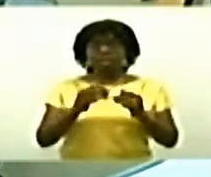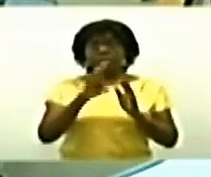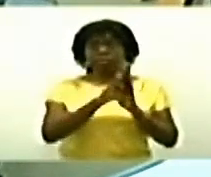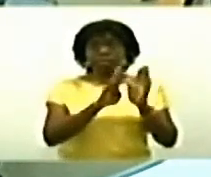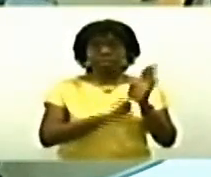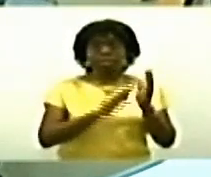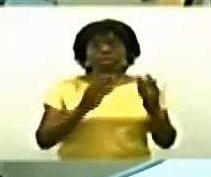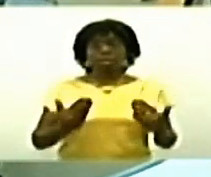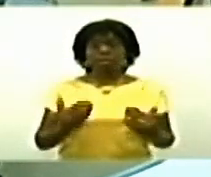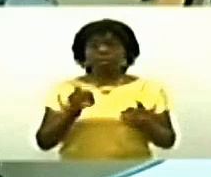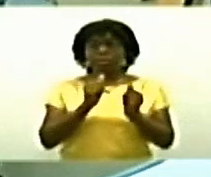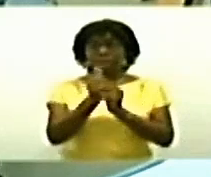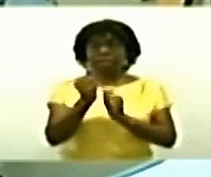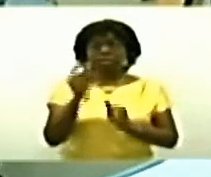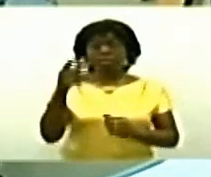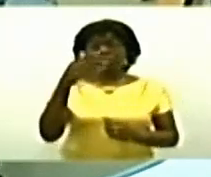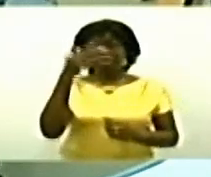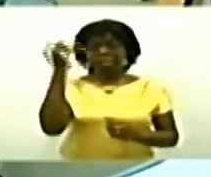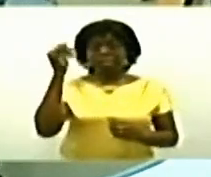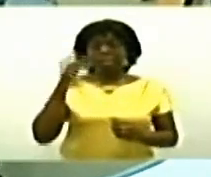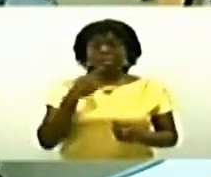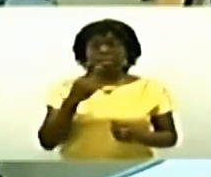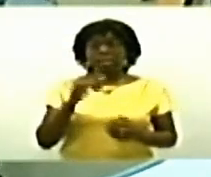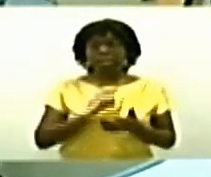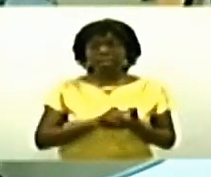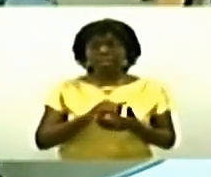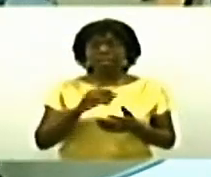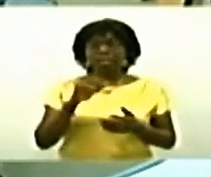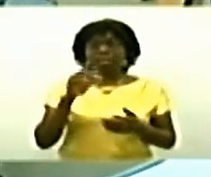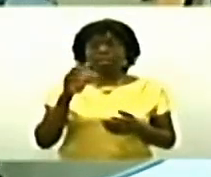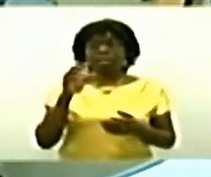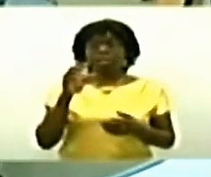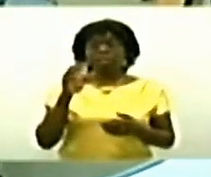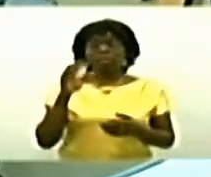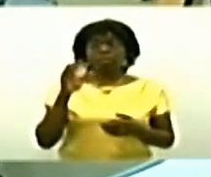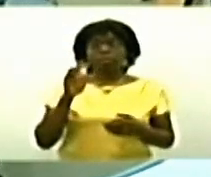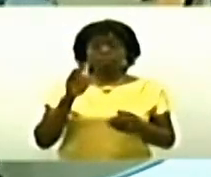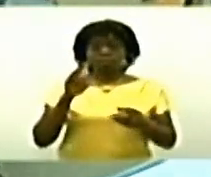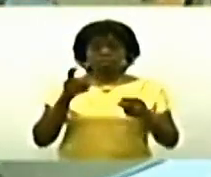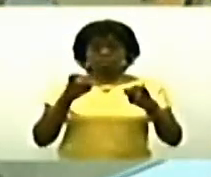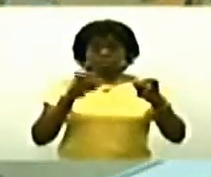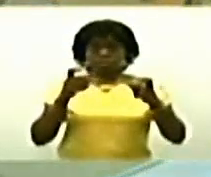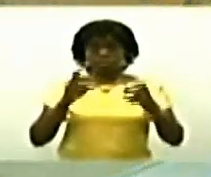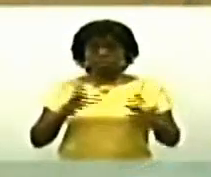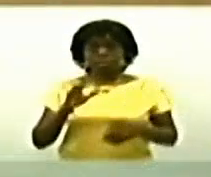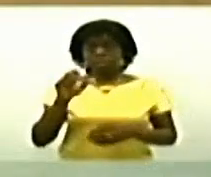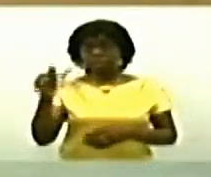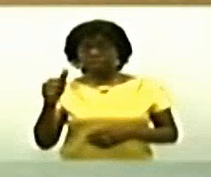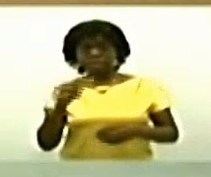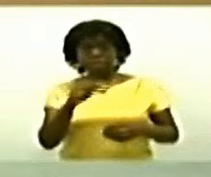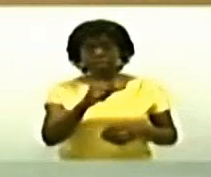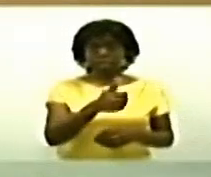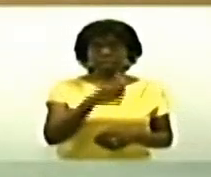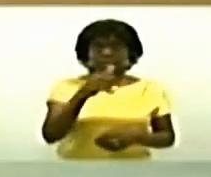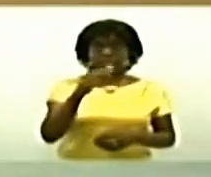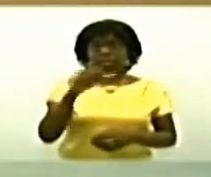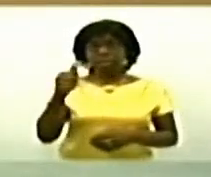passed, it kind of slipped me, to say that the warden should be 10-10, 10 male, 10 female.